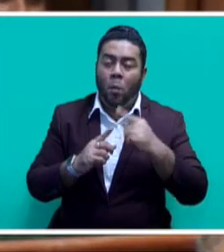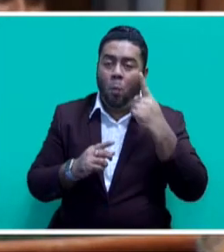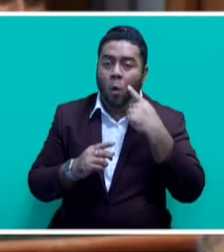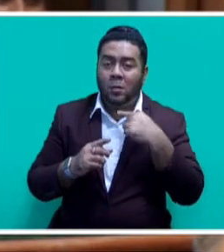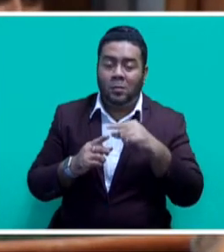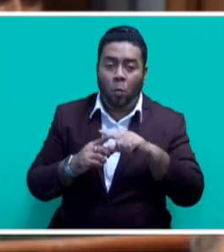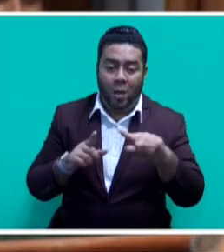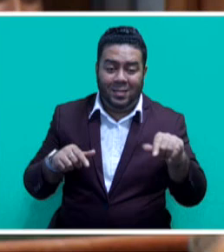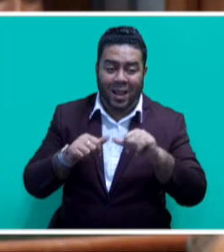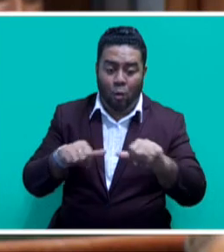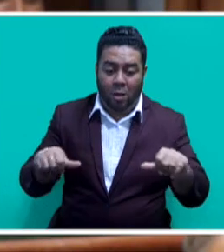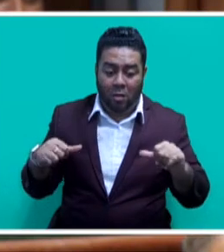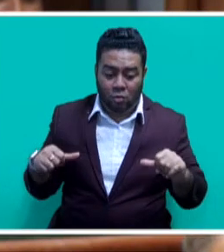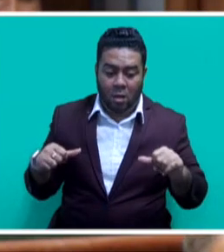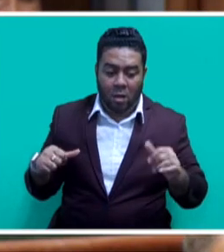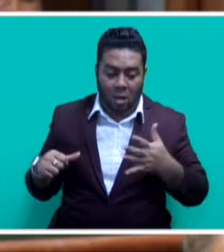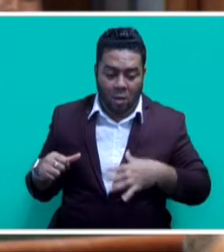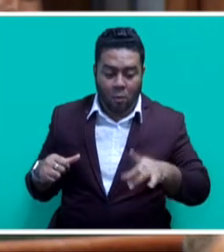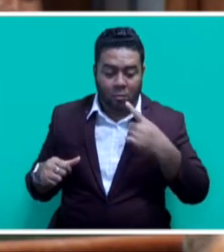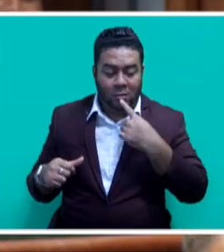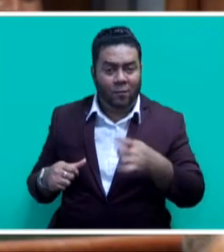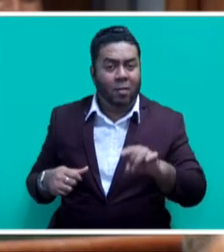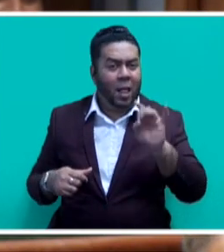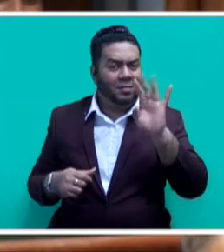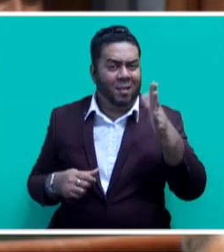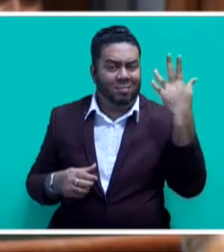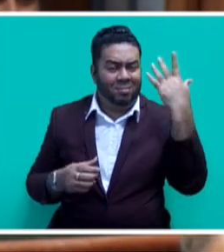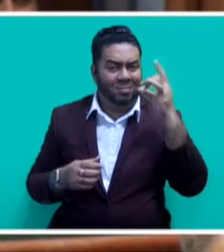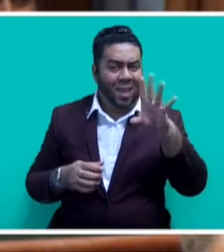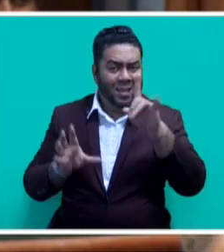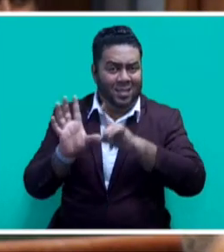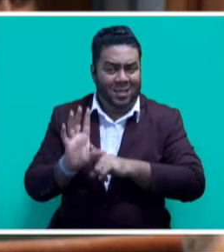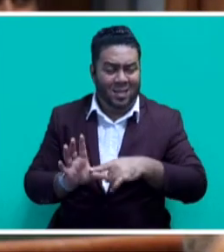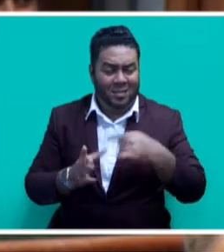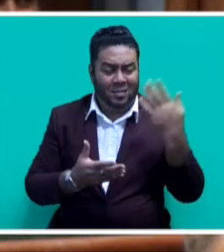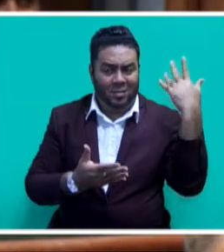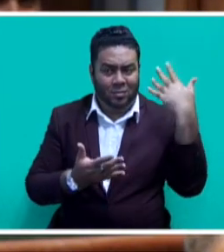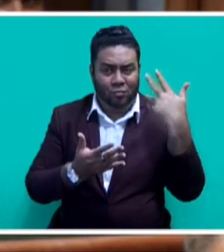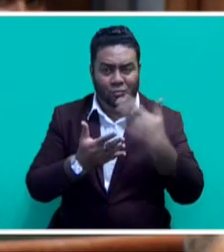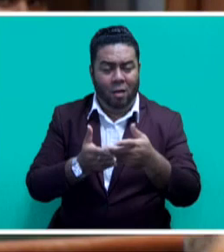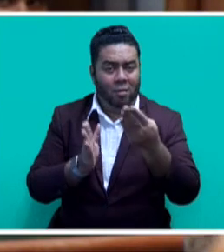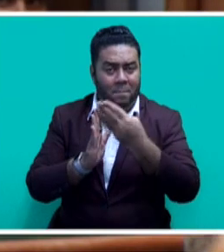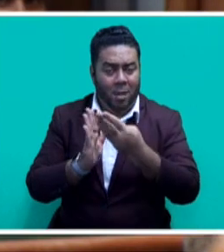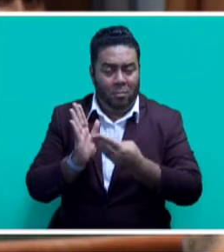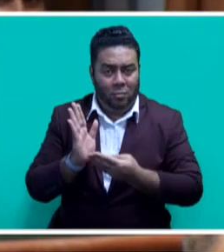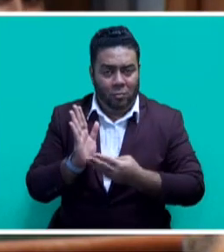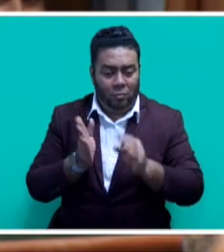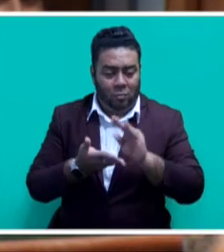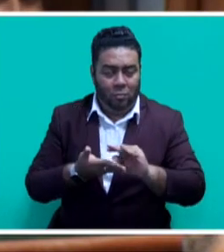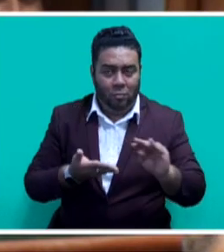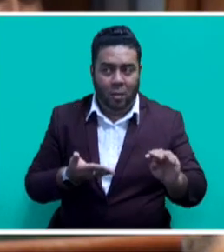state that over the last 10 years, the budgets allocated to the Ministry